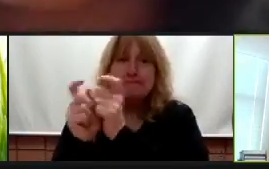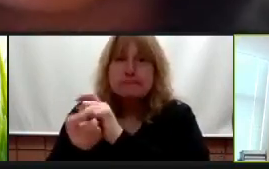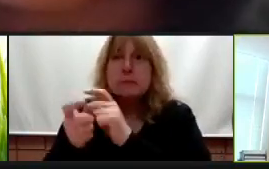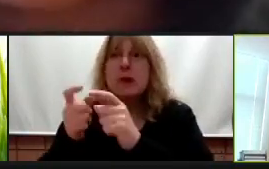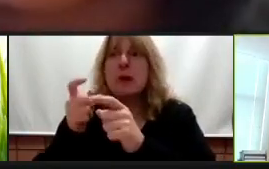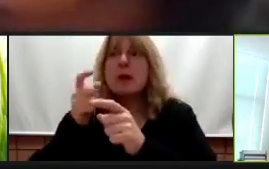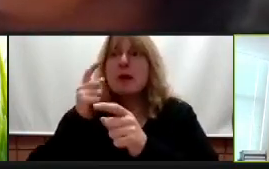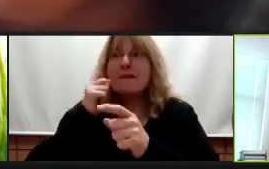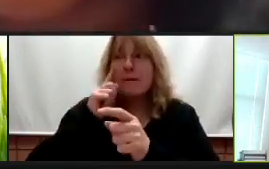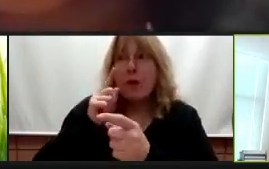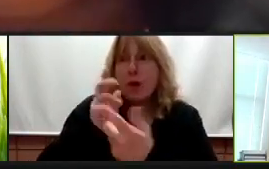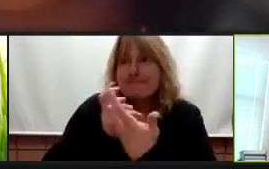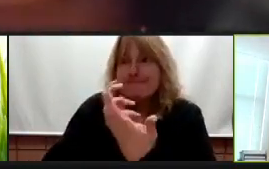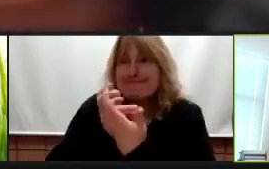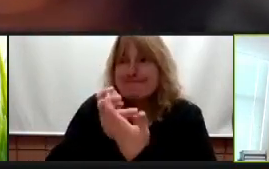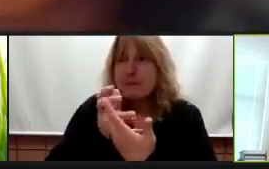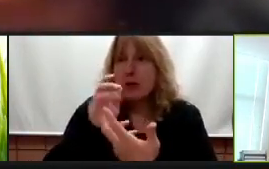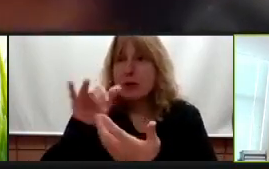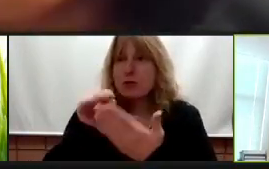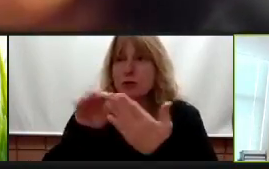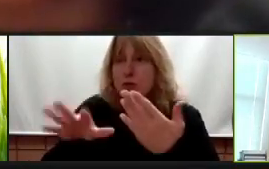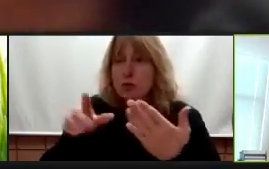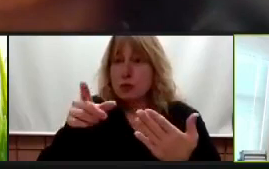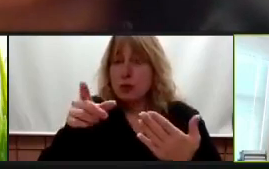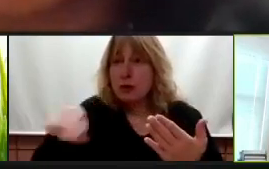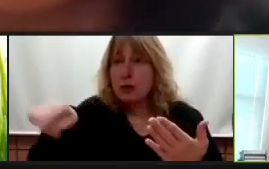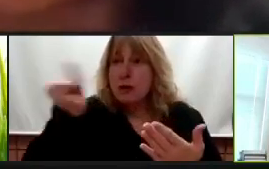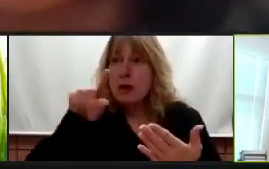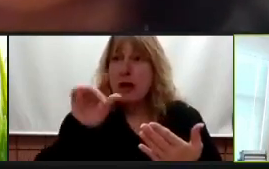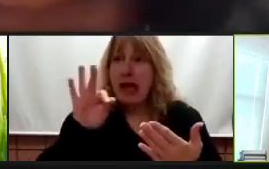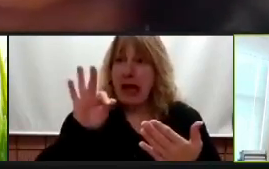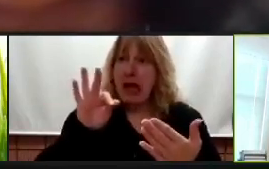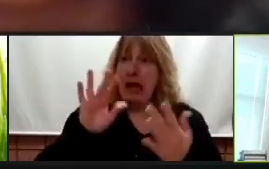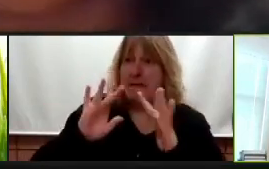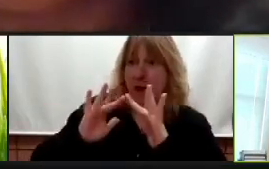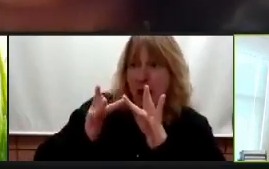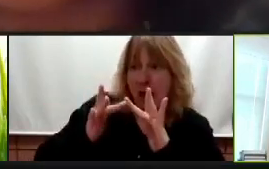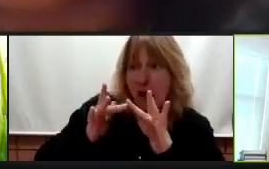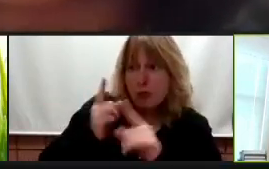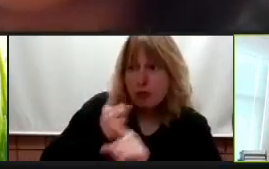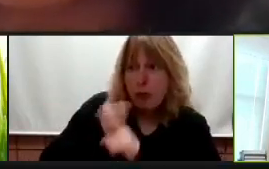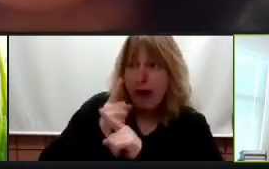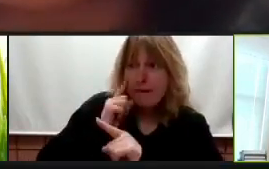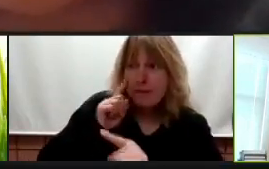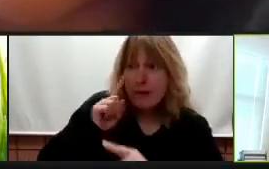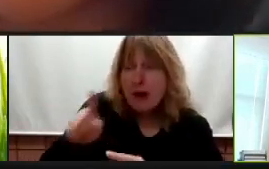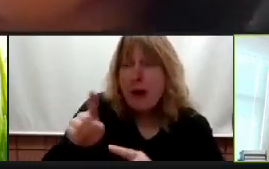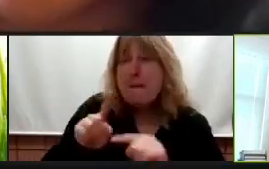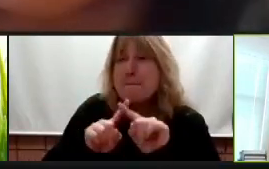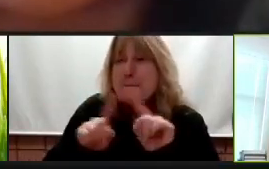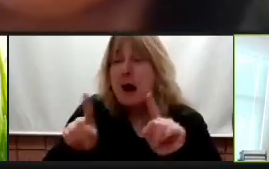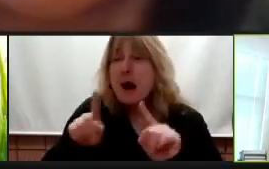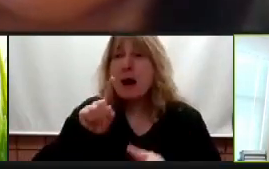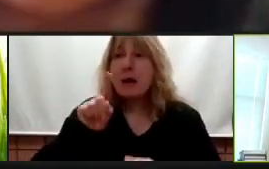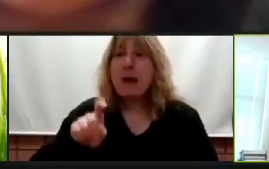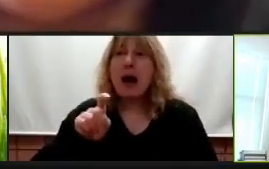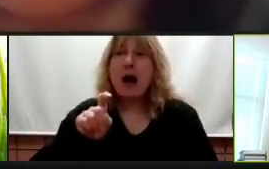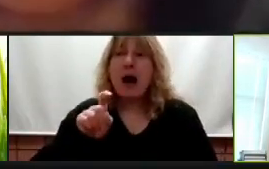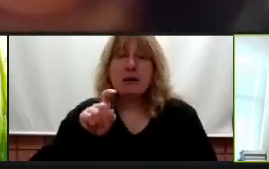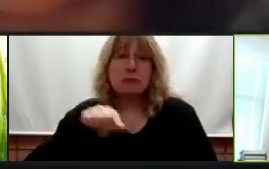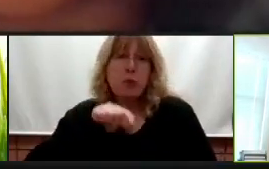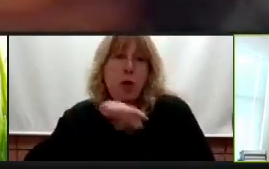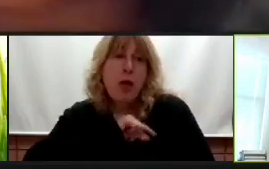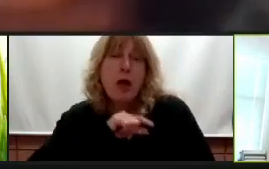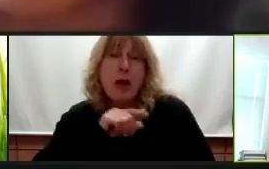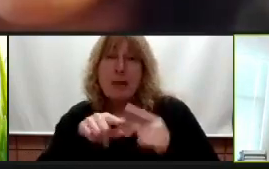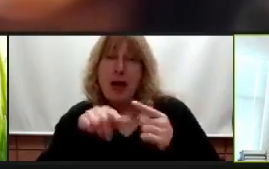the right place for them, but while at the same time making sure that students that really need to be in front of a teacher, and